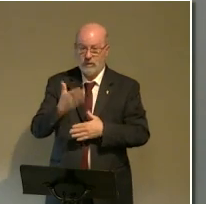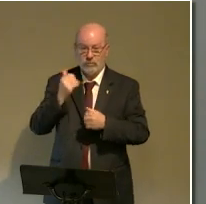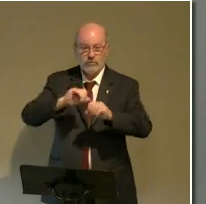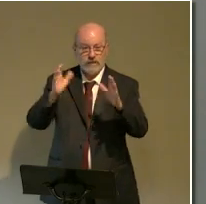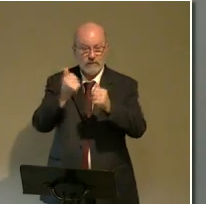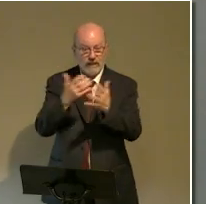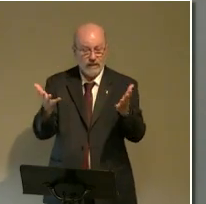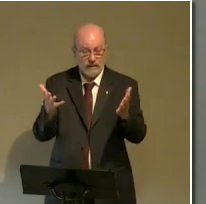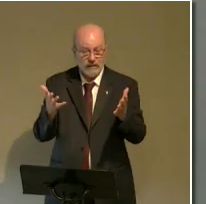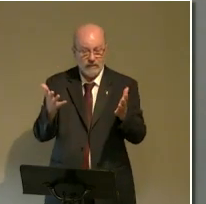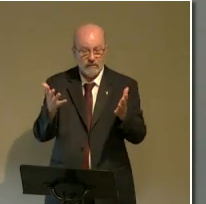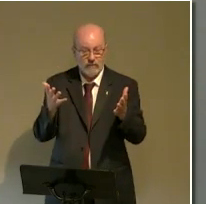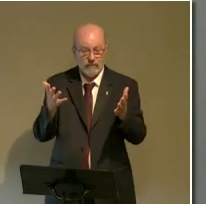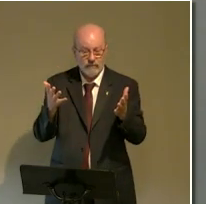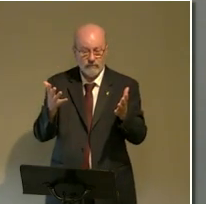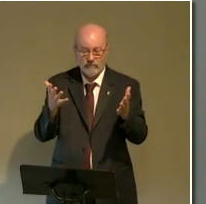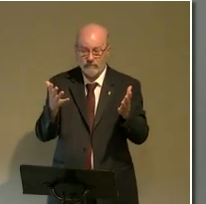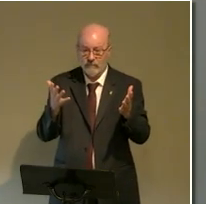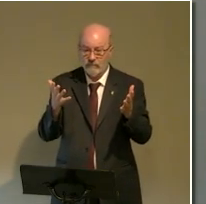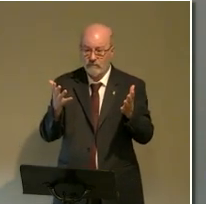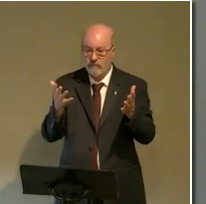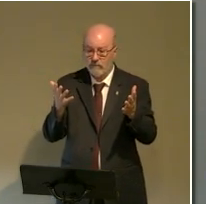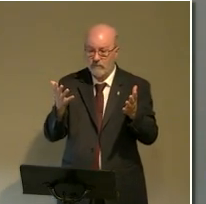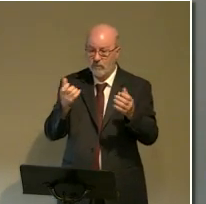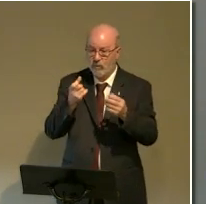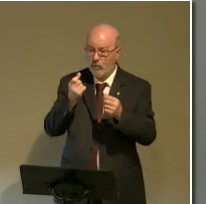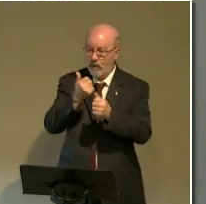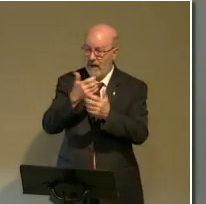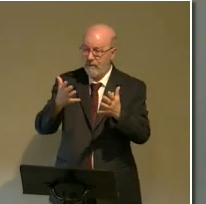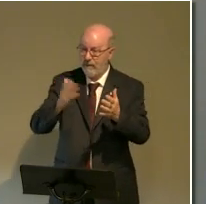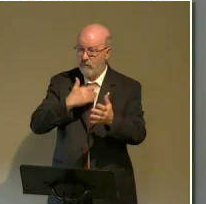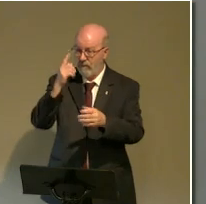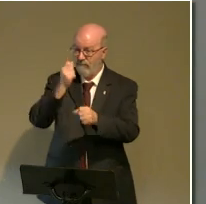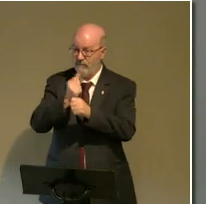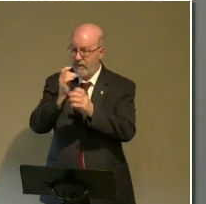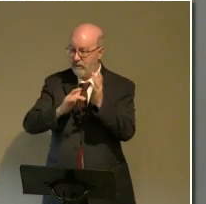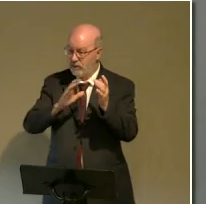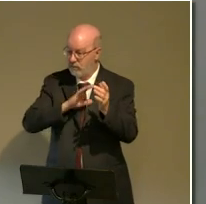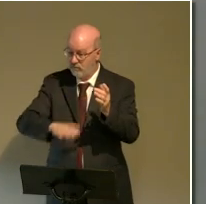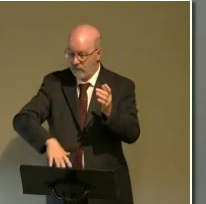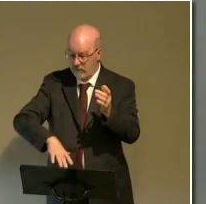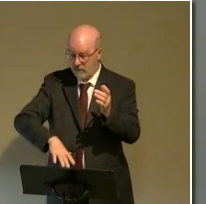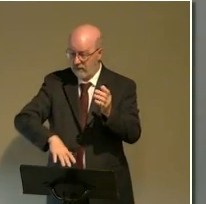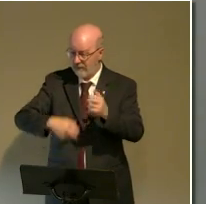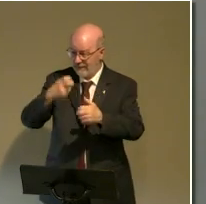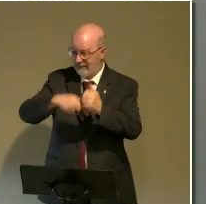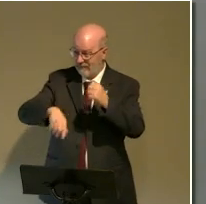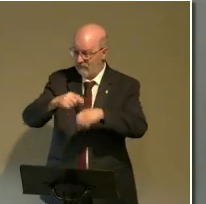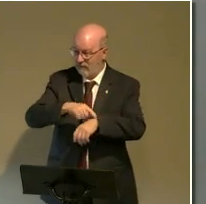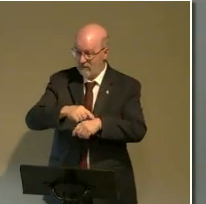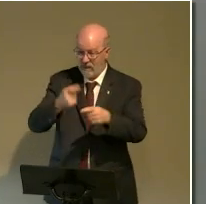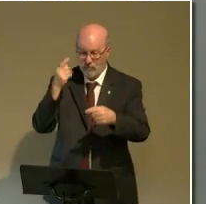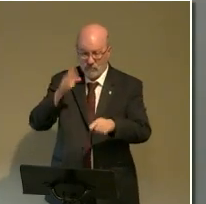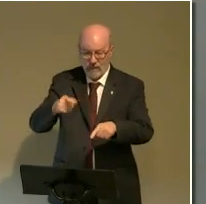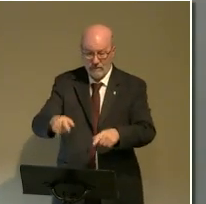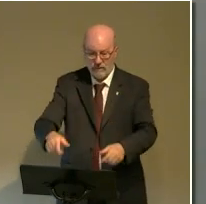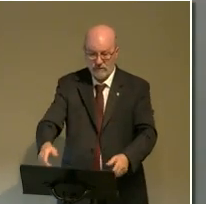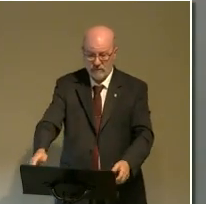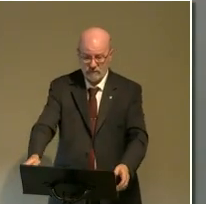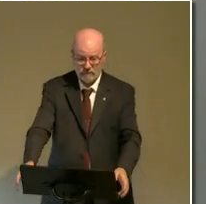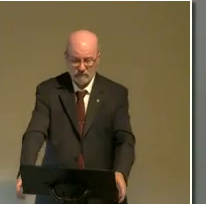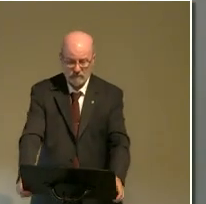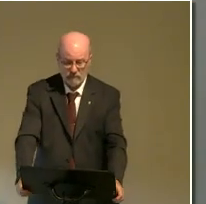sacrifice anything or anything or everything for our faith in Jesus Christ? So difficult times will occur.